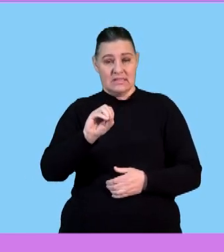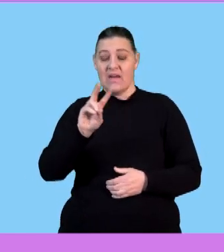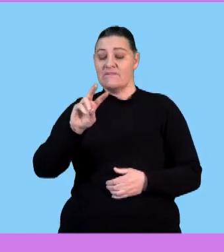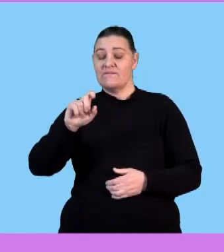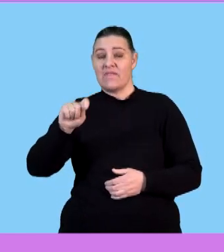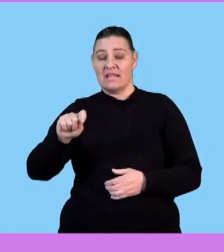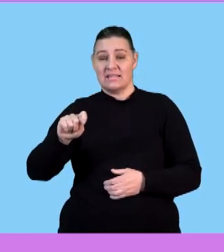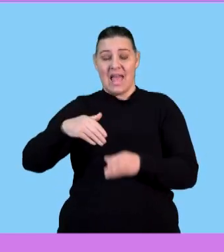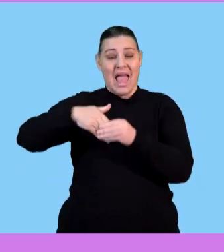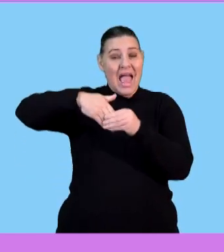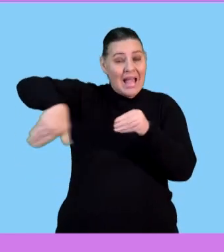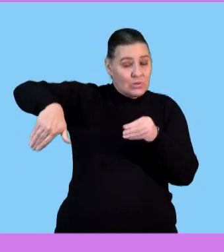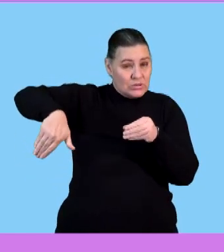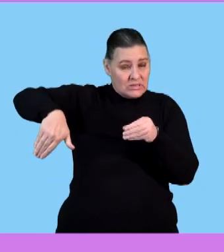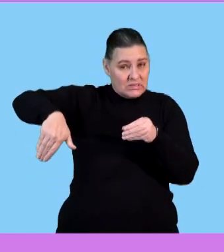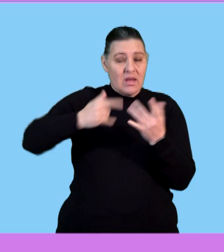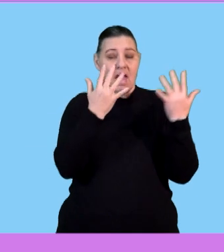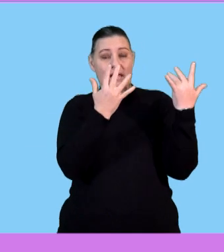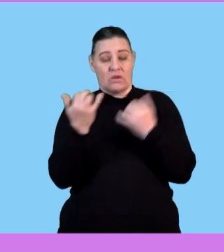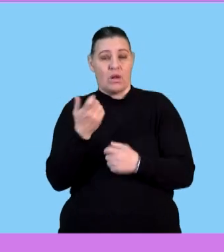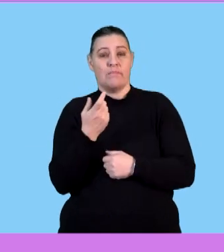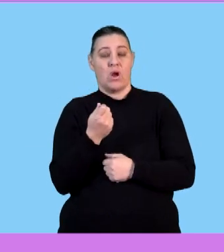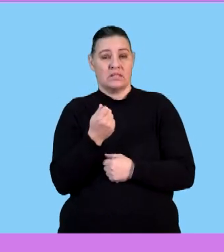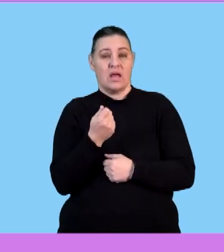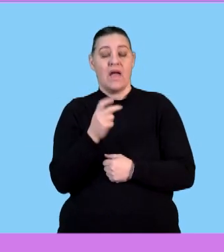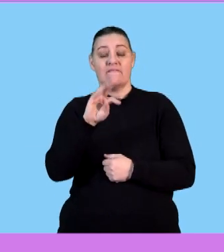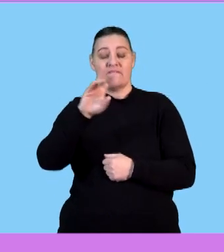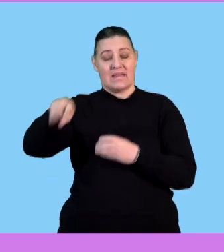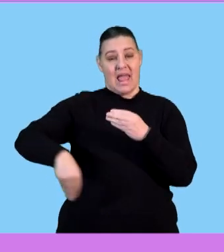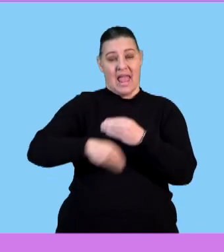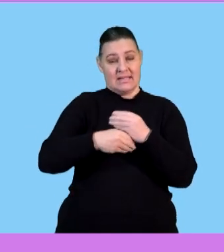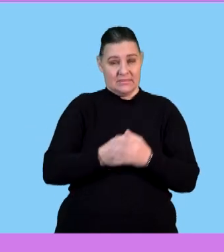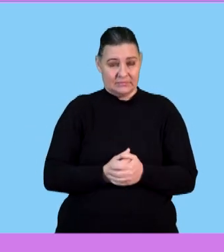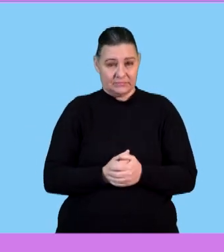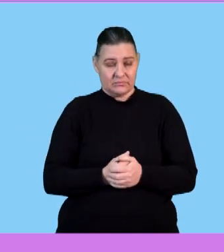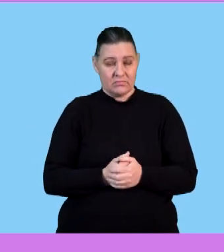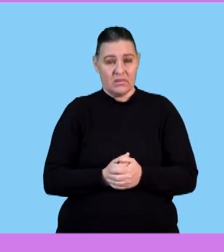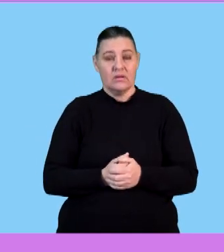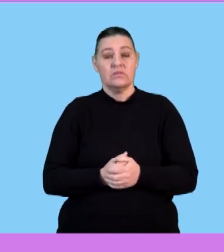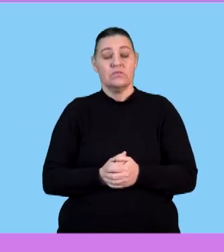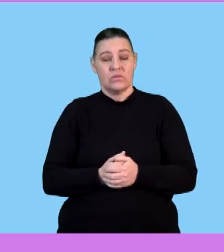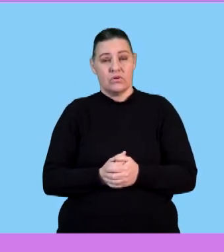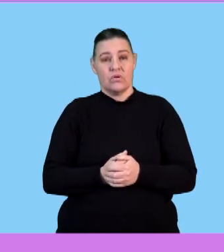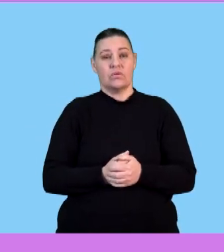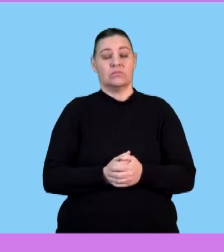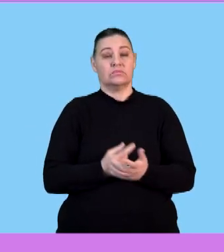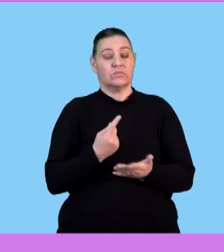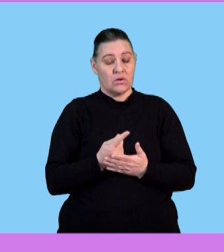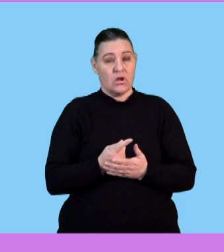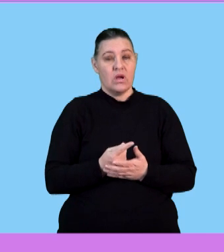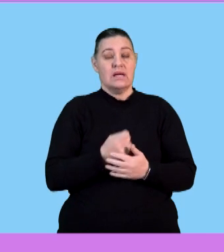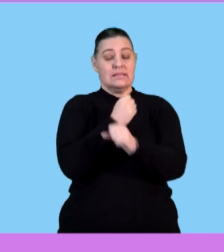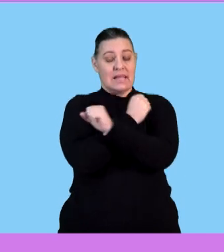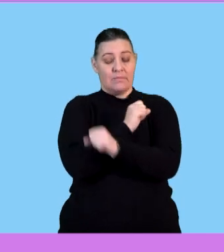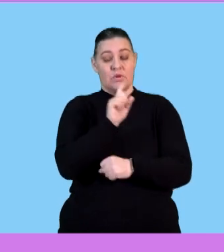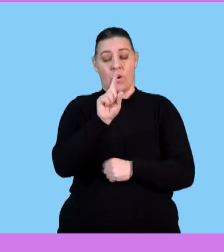VAT, okay, calculate the price including VAT. So with VAT, two calculations, either we times